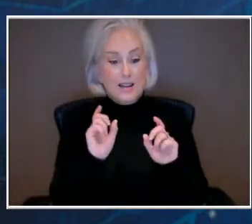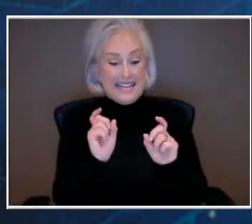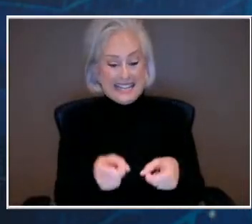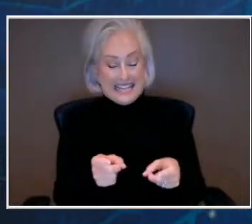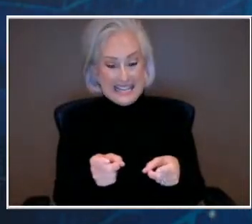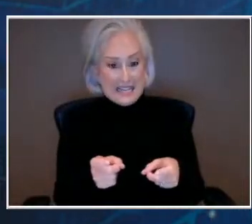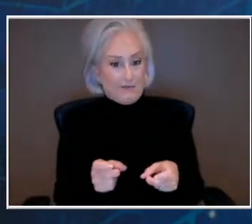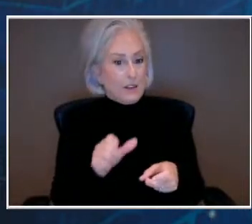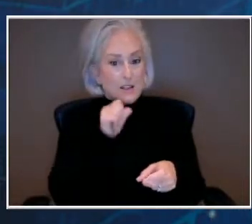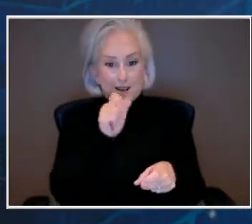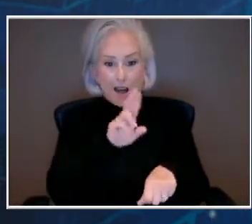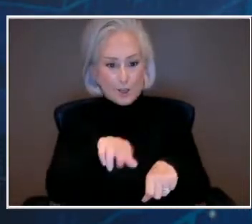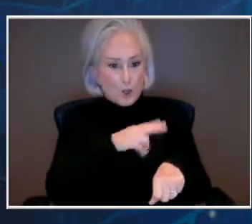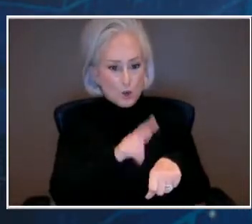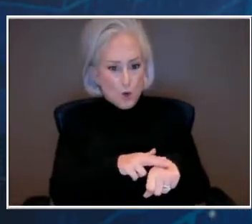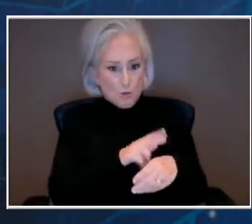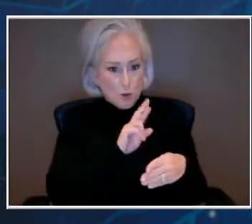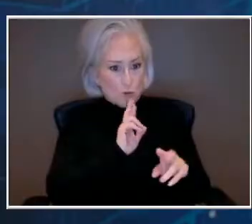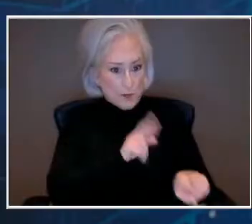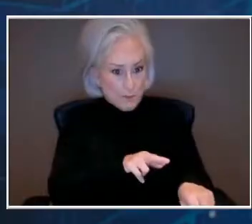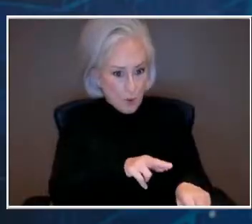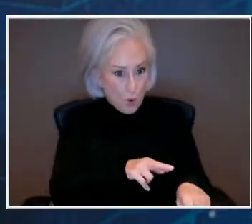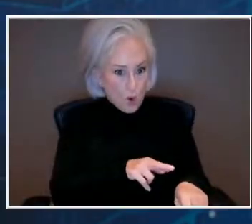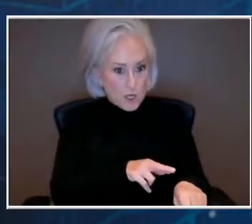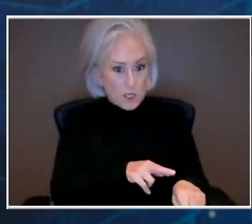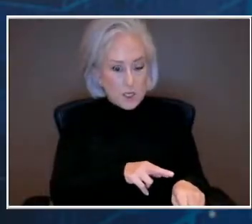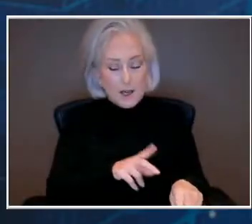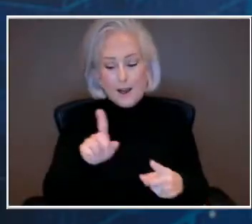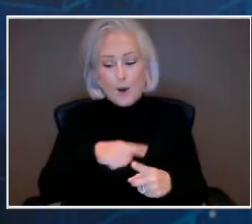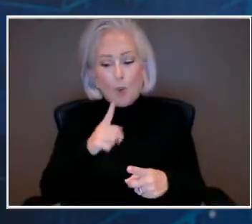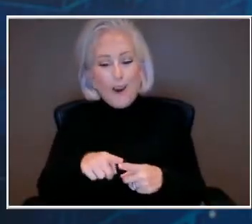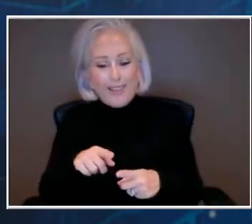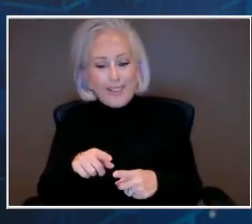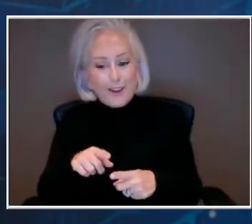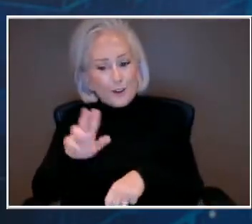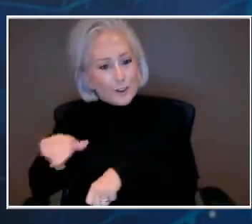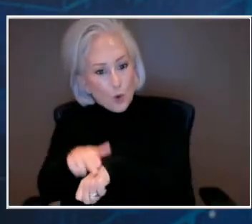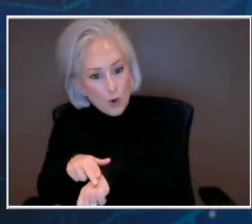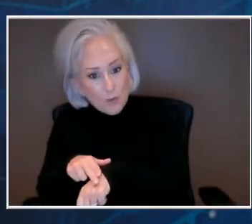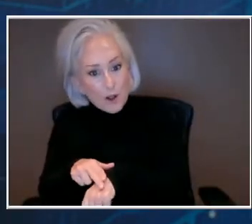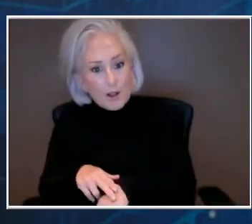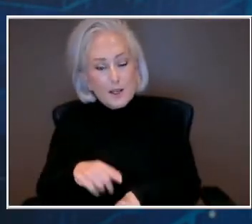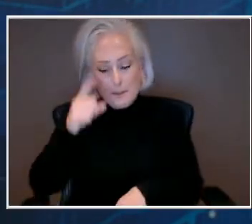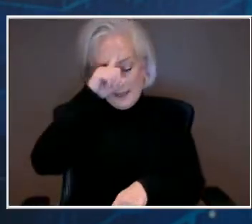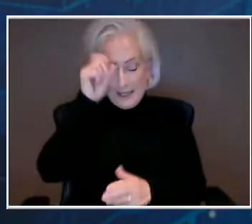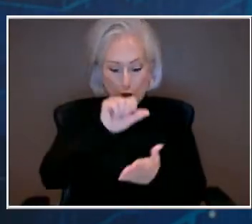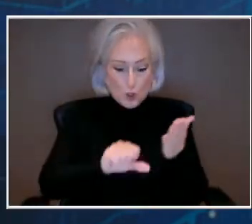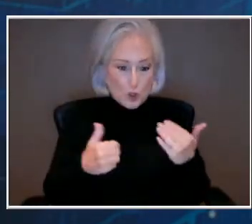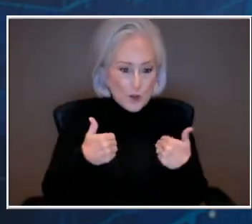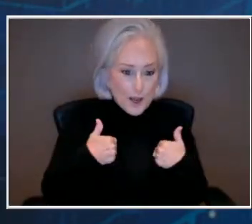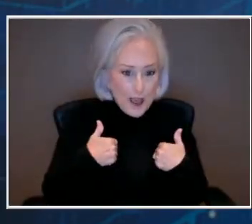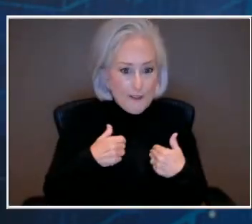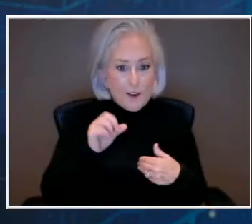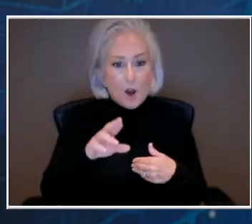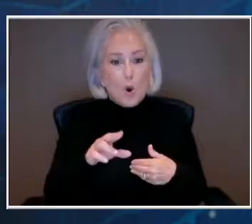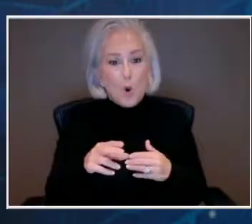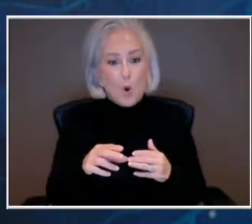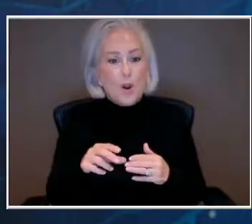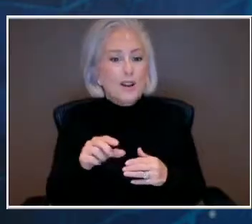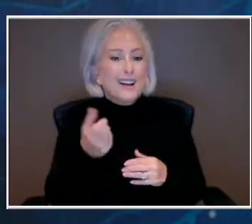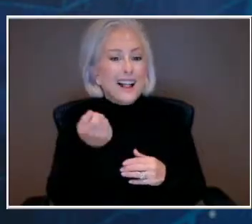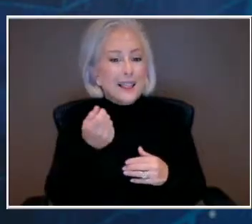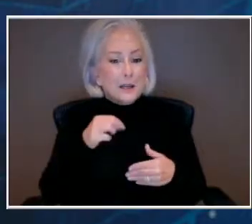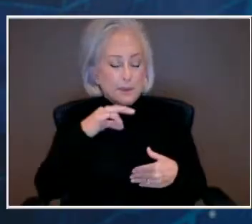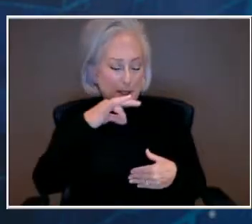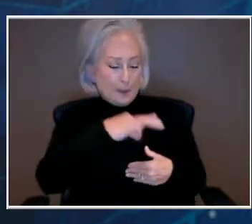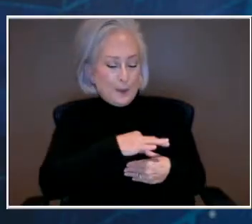normal, because they've had surgeries and distortions in the breast or tissue marker clips, or, you know, AI even calls some silly things. So